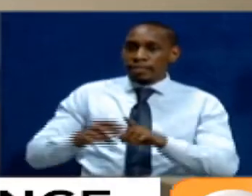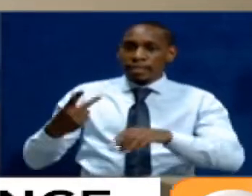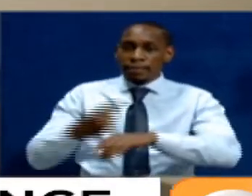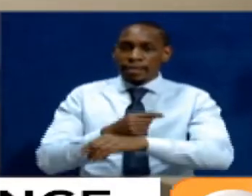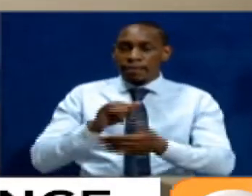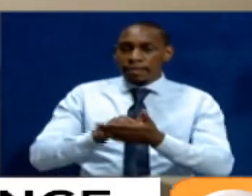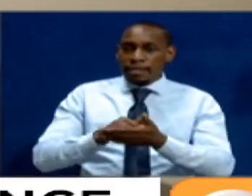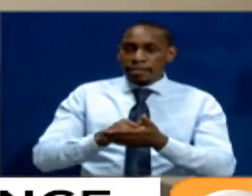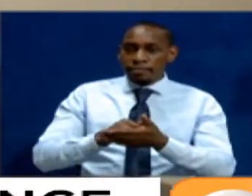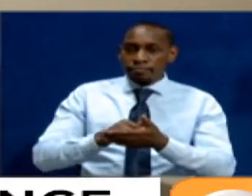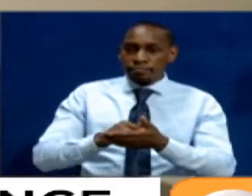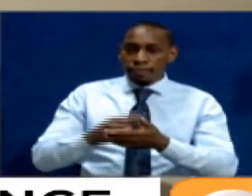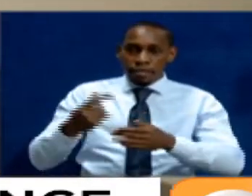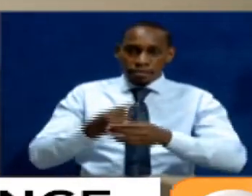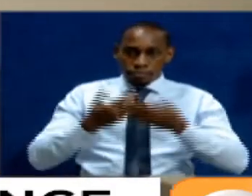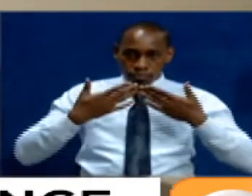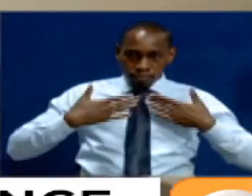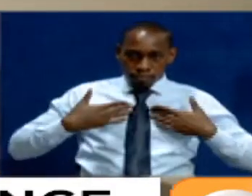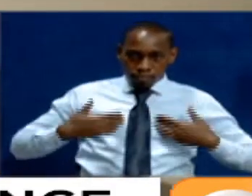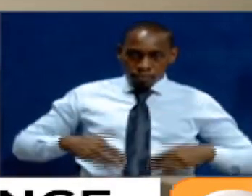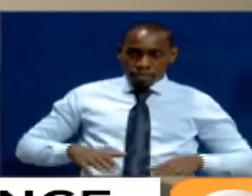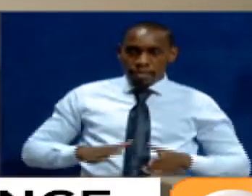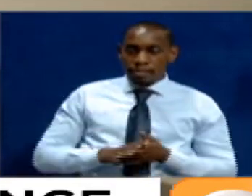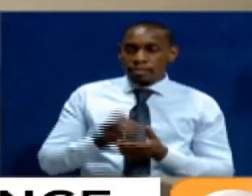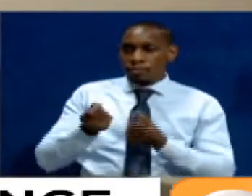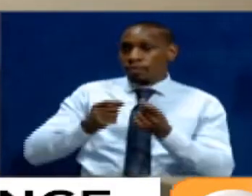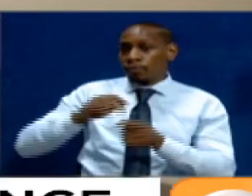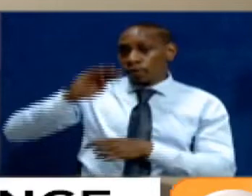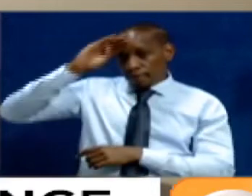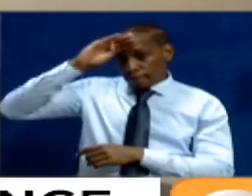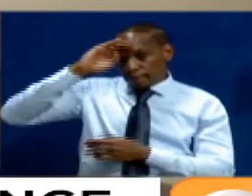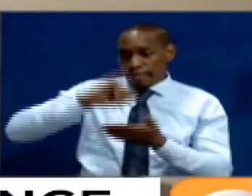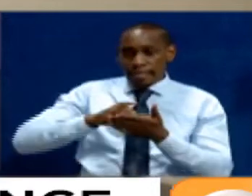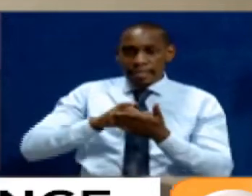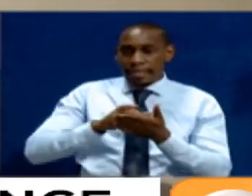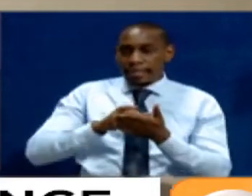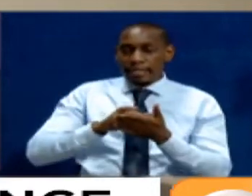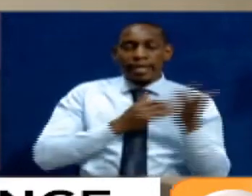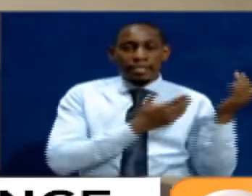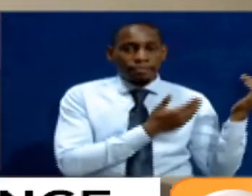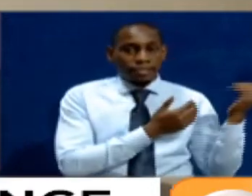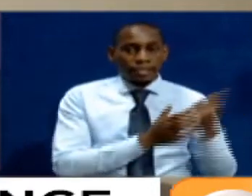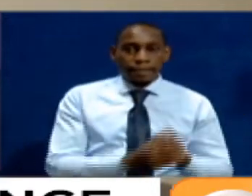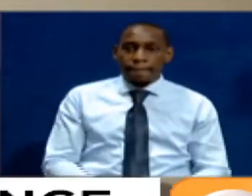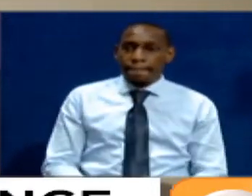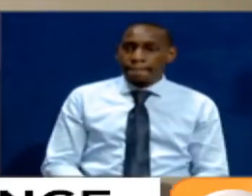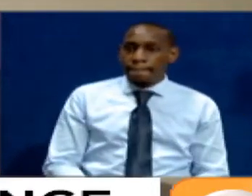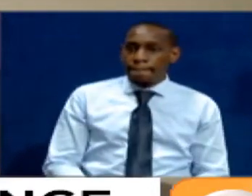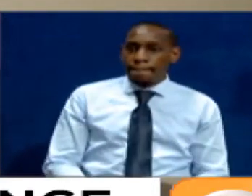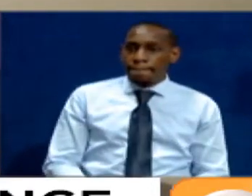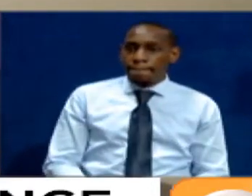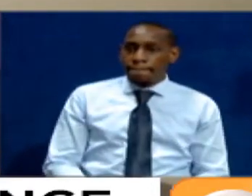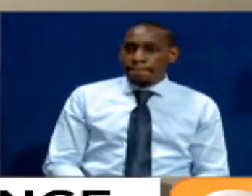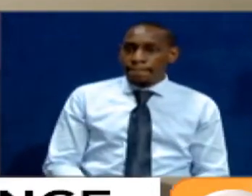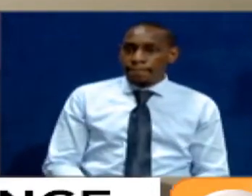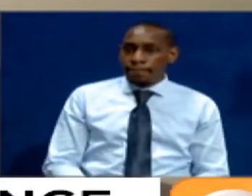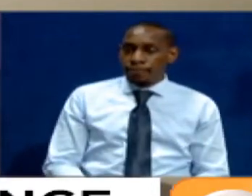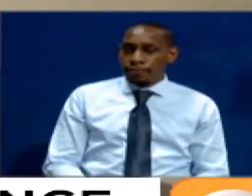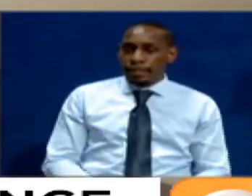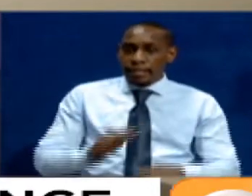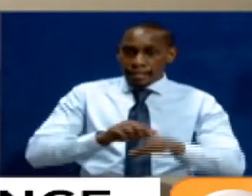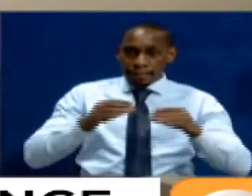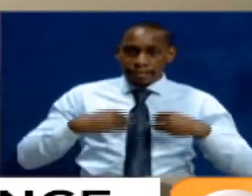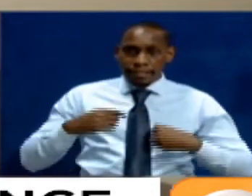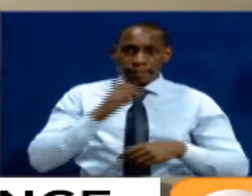going into the body system. So a little fever here and there, that is something to be expected for the price of getting the